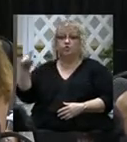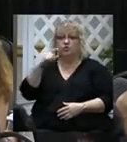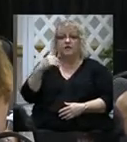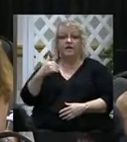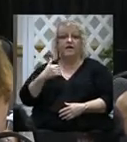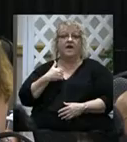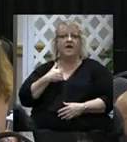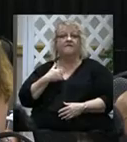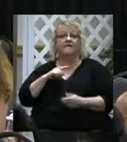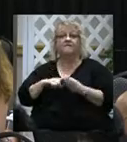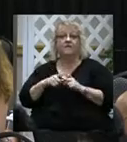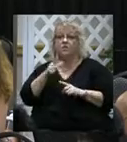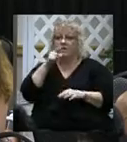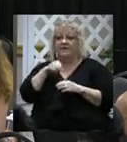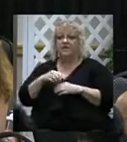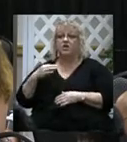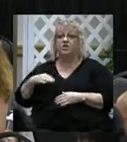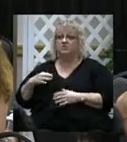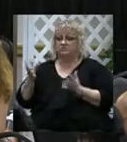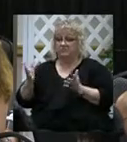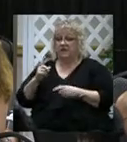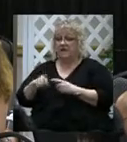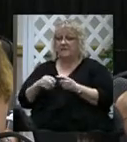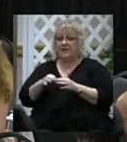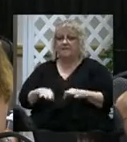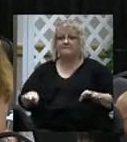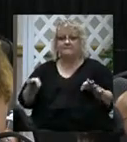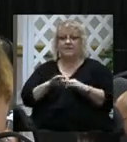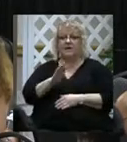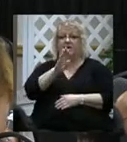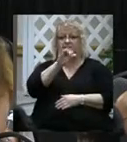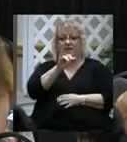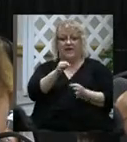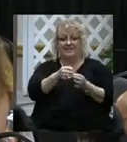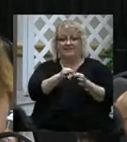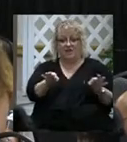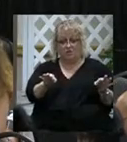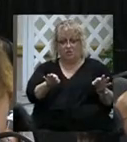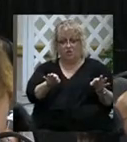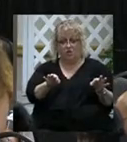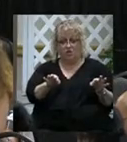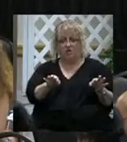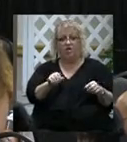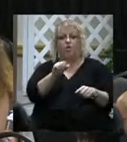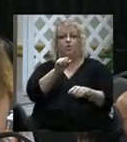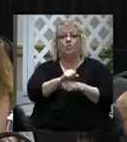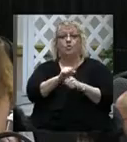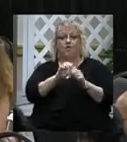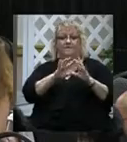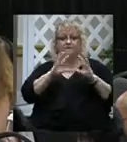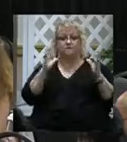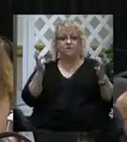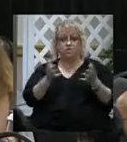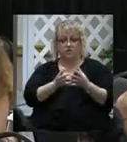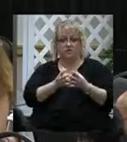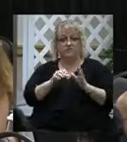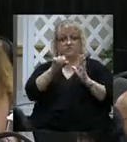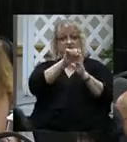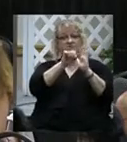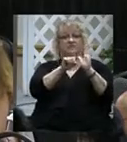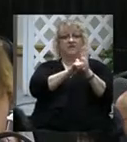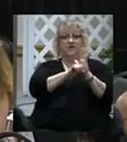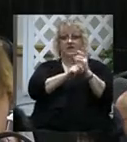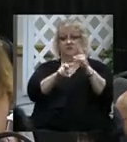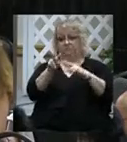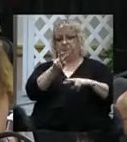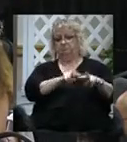in the union, you can start talking to them about the importance of bilingualism in the workforce, letting them know that this is something the state is